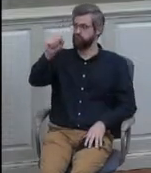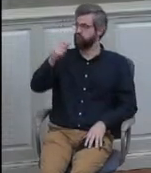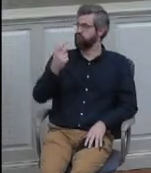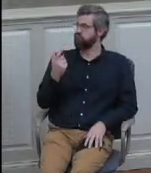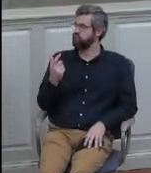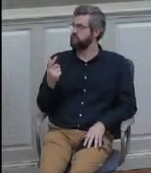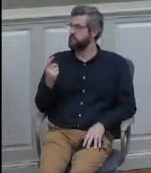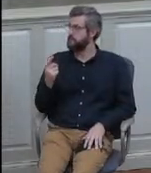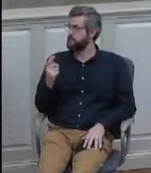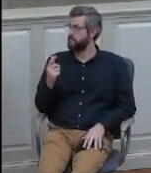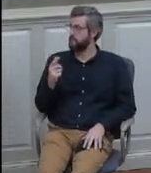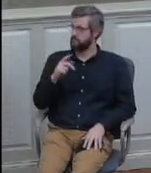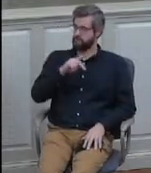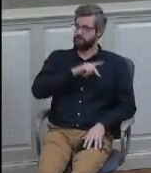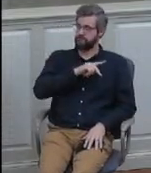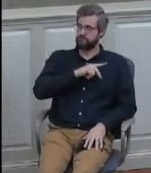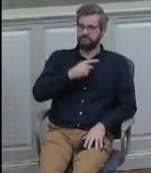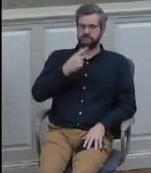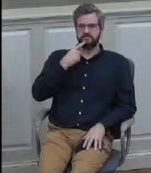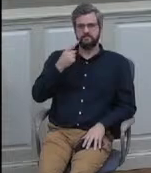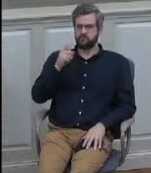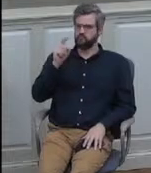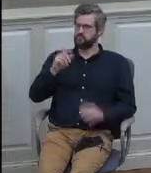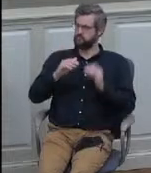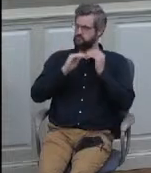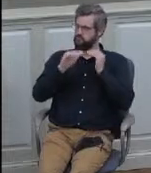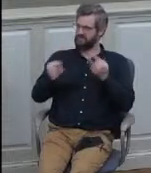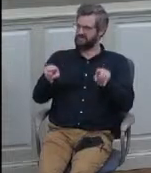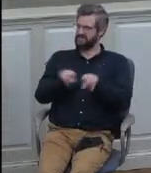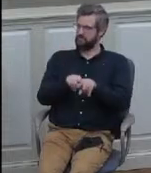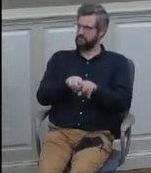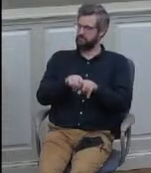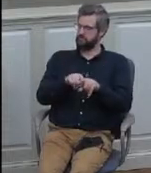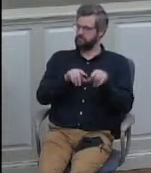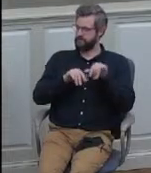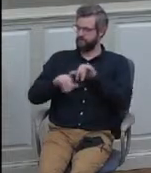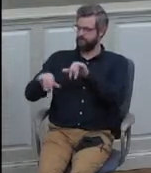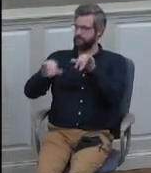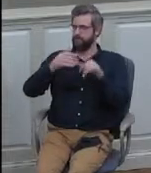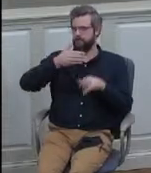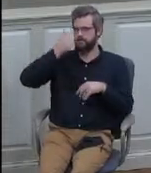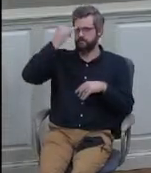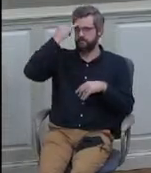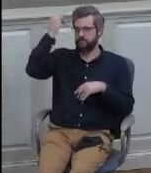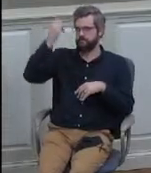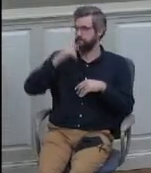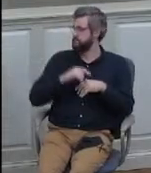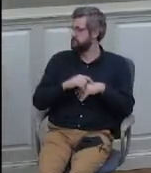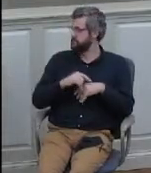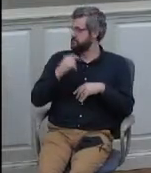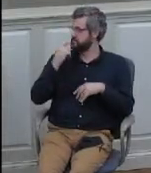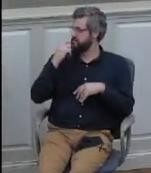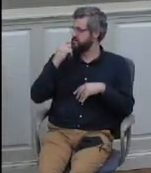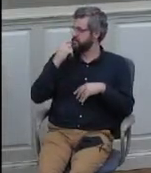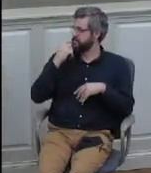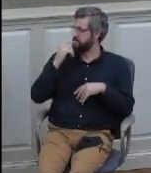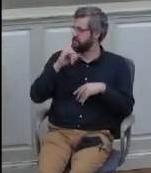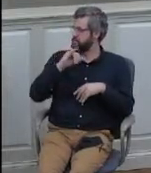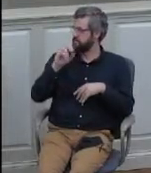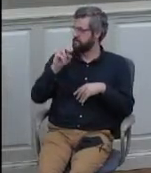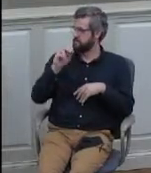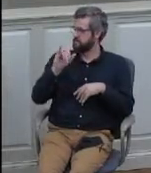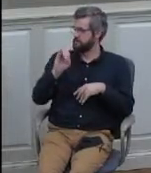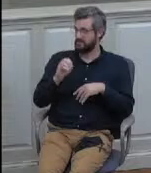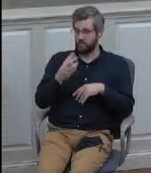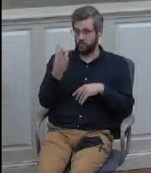would, consistency's sake, okay. That would be best. That'd be good. Are you all want to change the Wednesday to